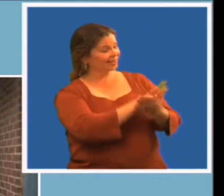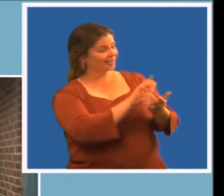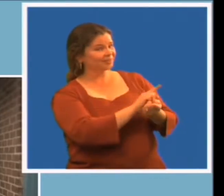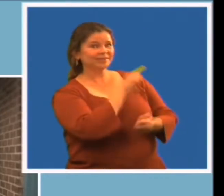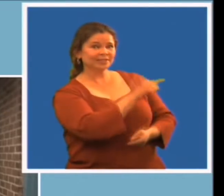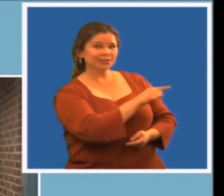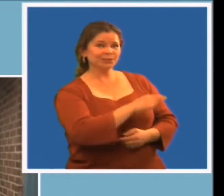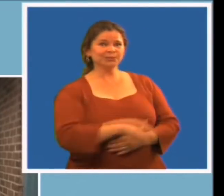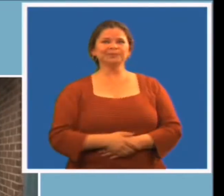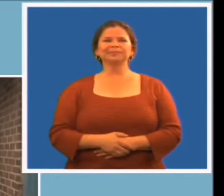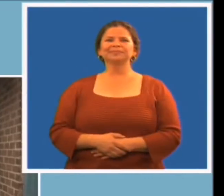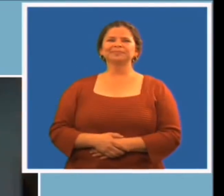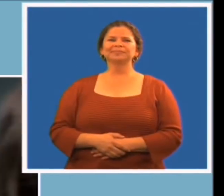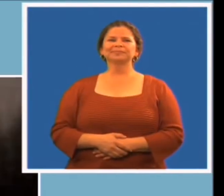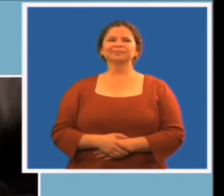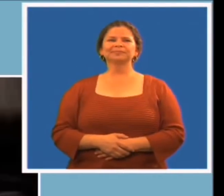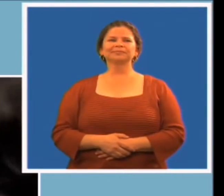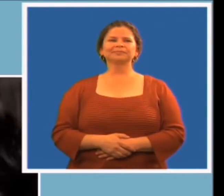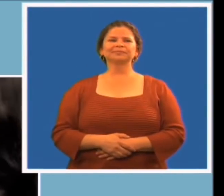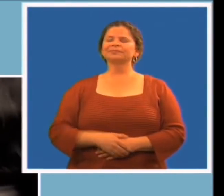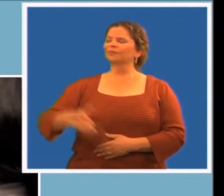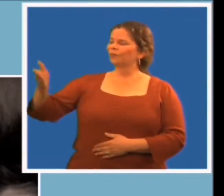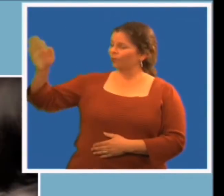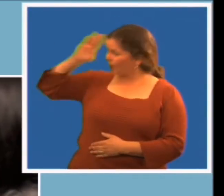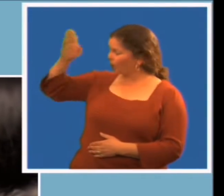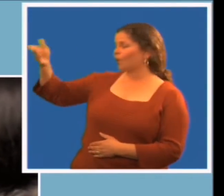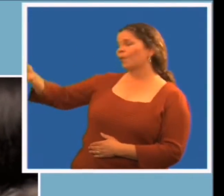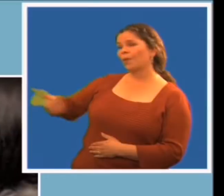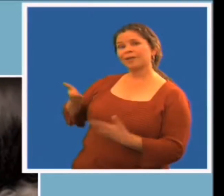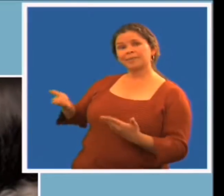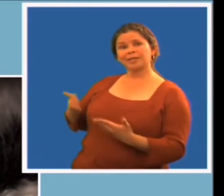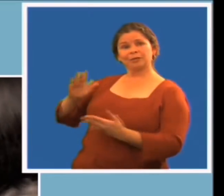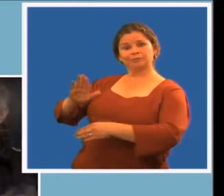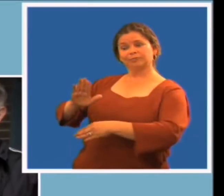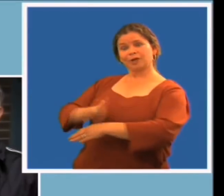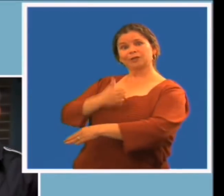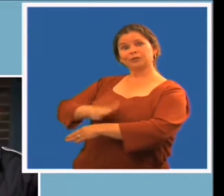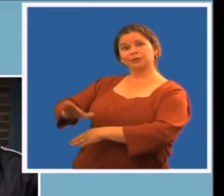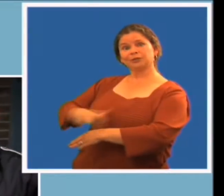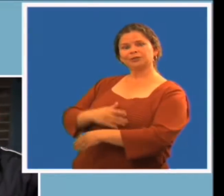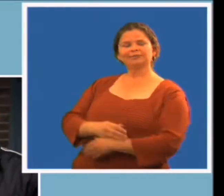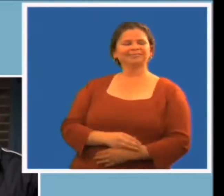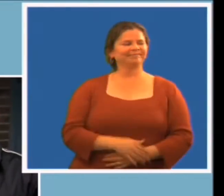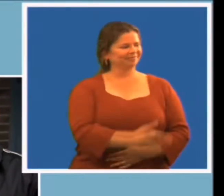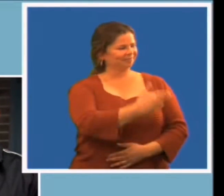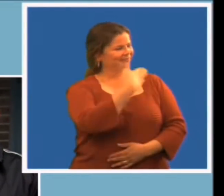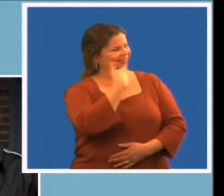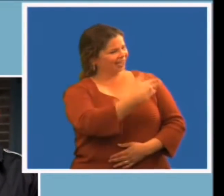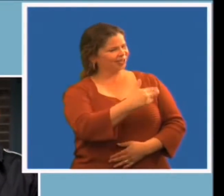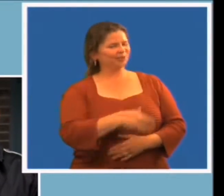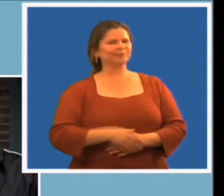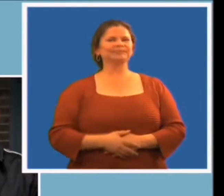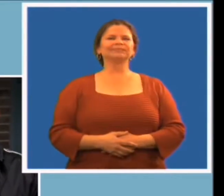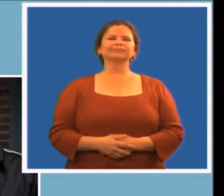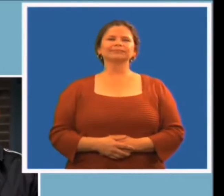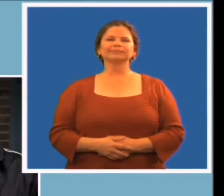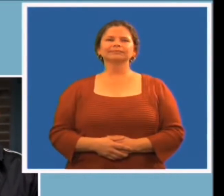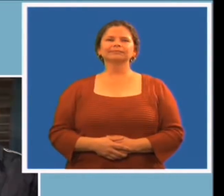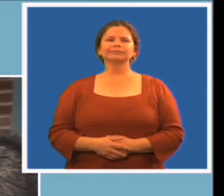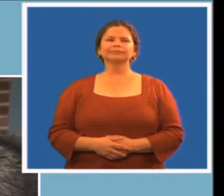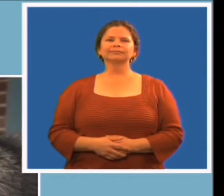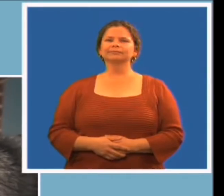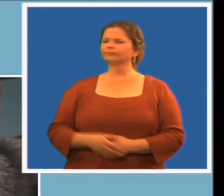concert. Thanks. Hi. Welcome to the concert. Maybe of help. Yes, we're really excited about the concert. We found out